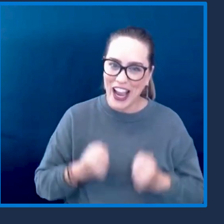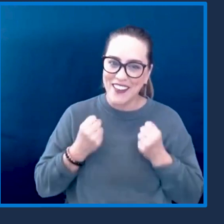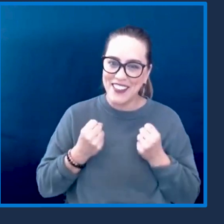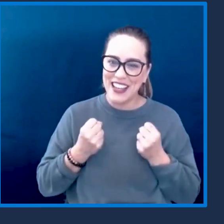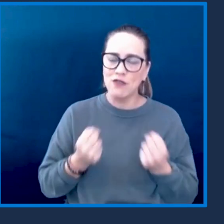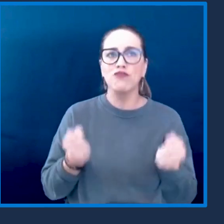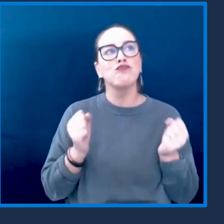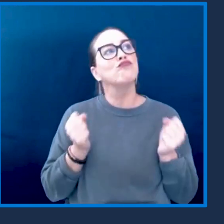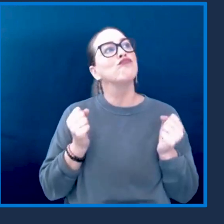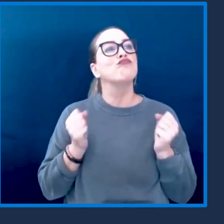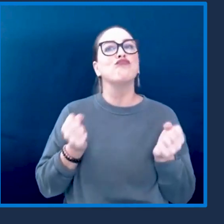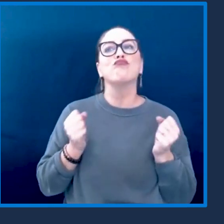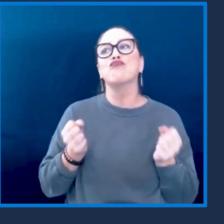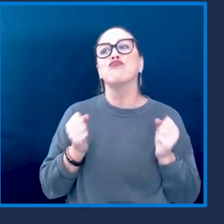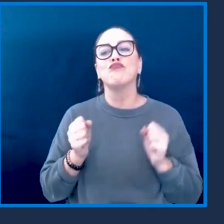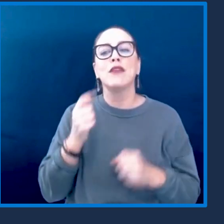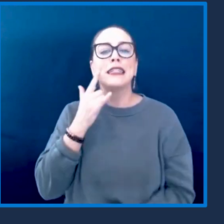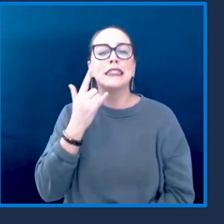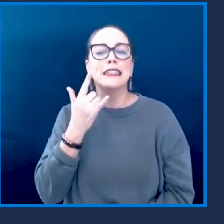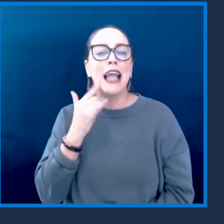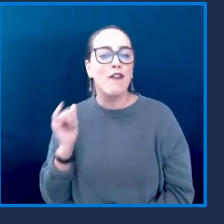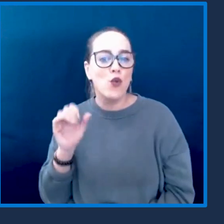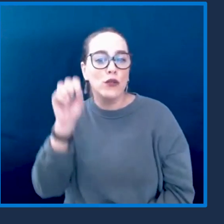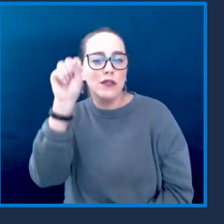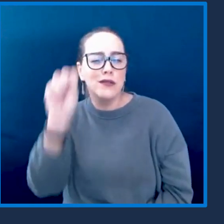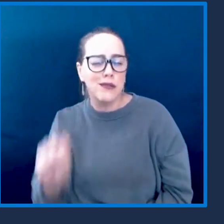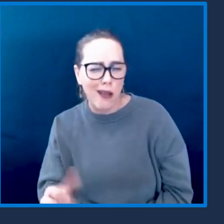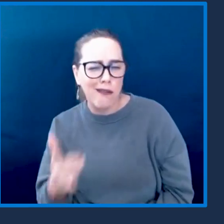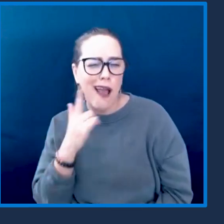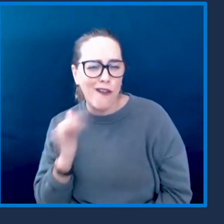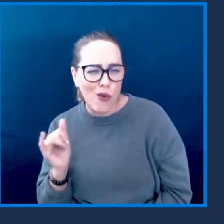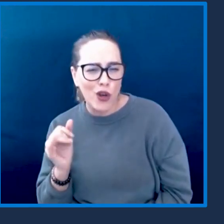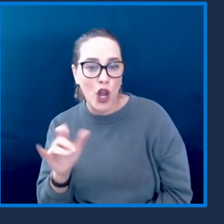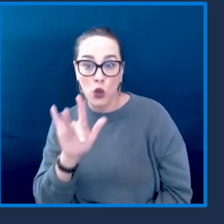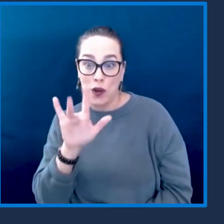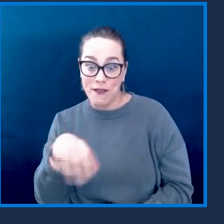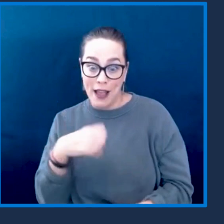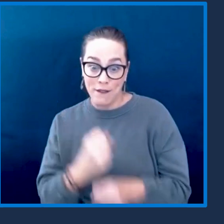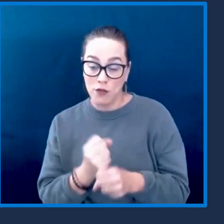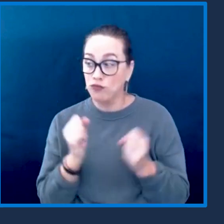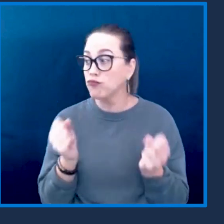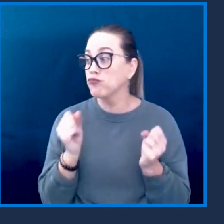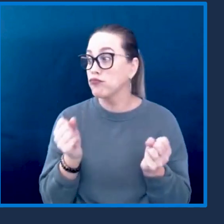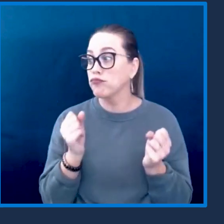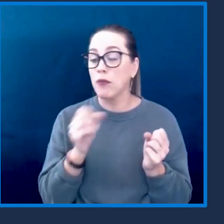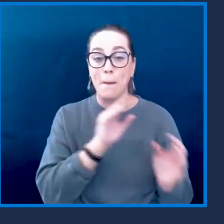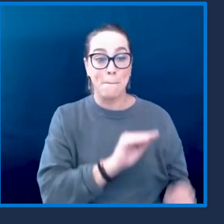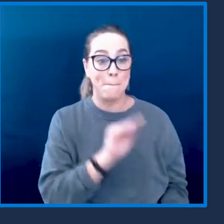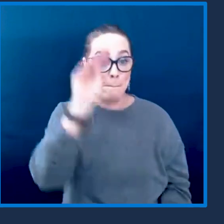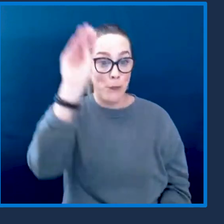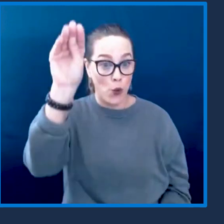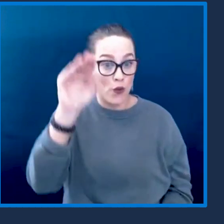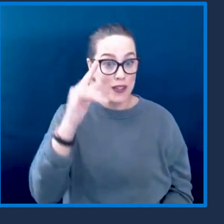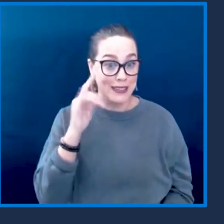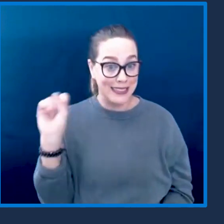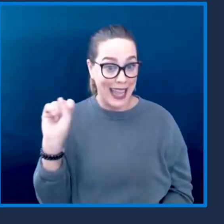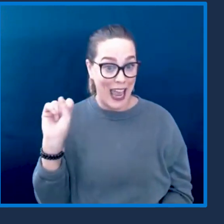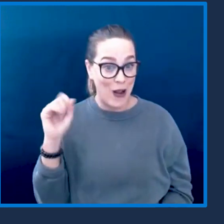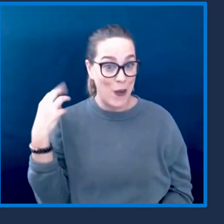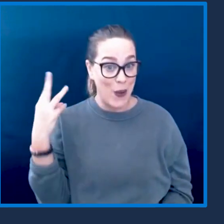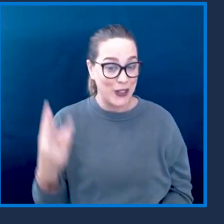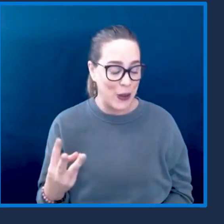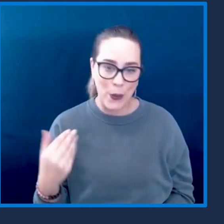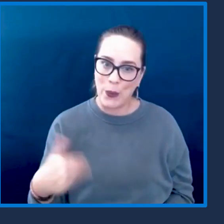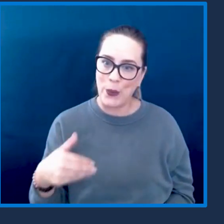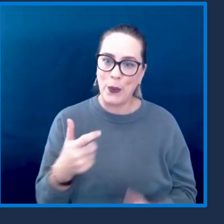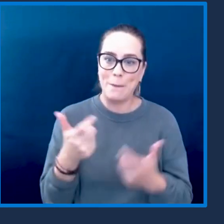for 25 years and then coming to Seattle, it was a huge change. People had to tell me what to do,